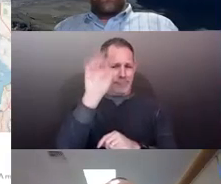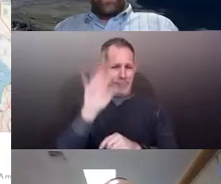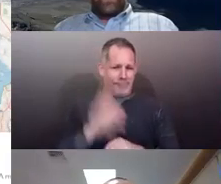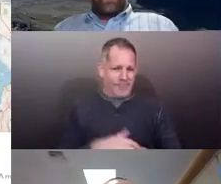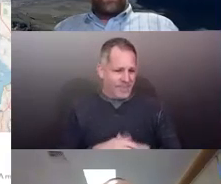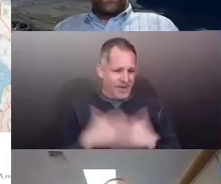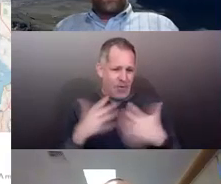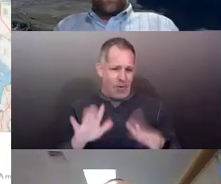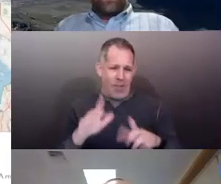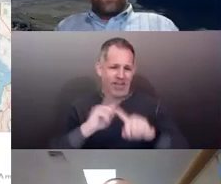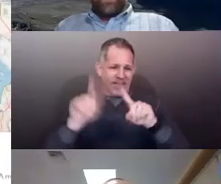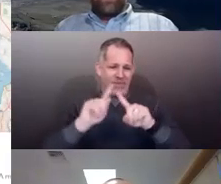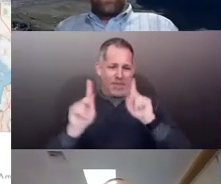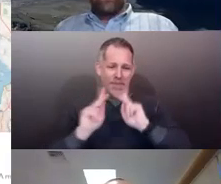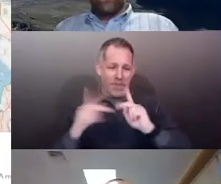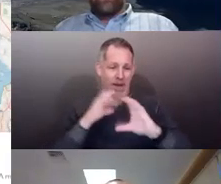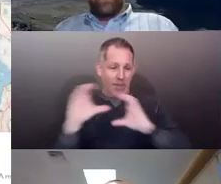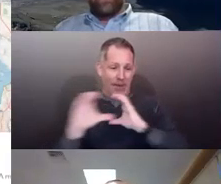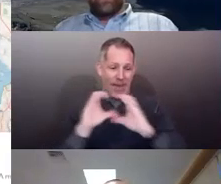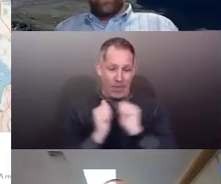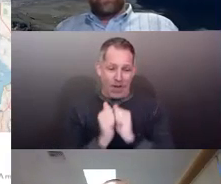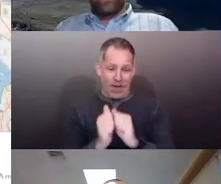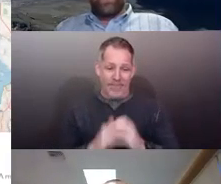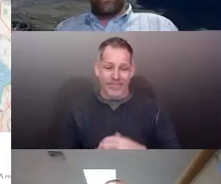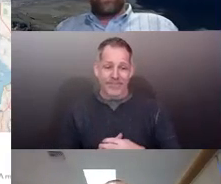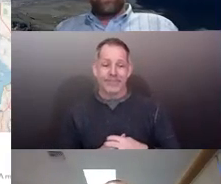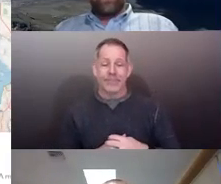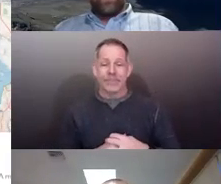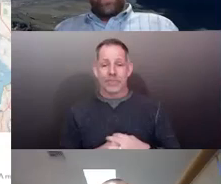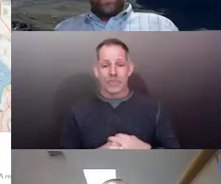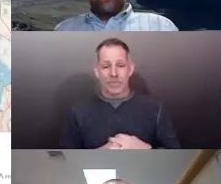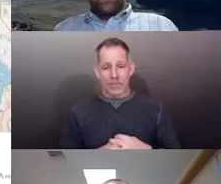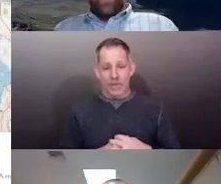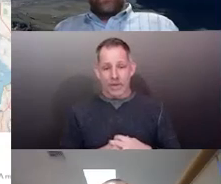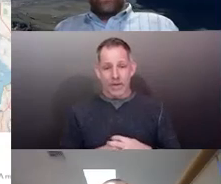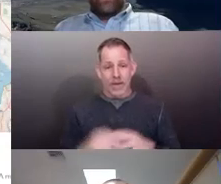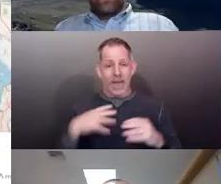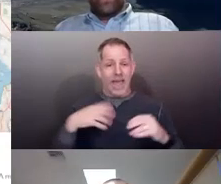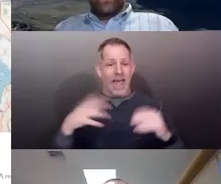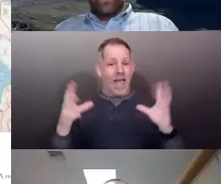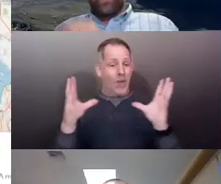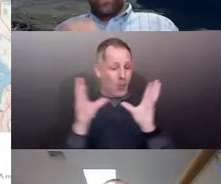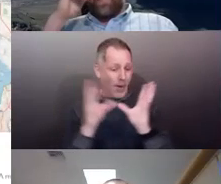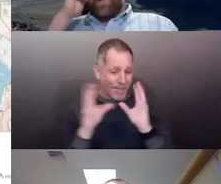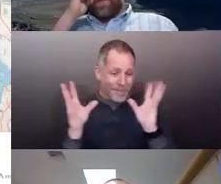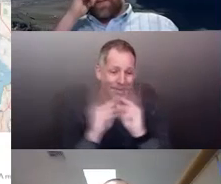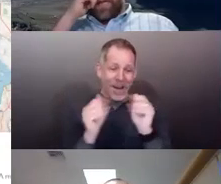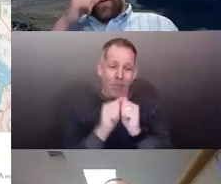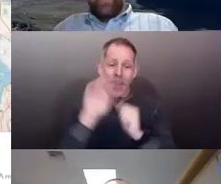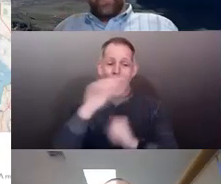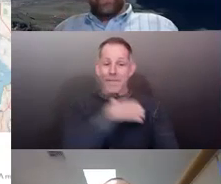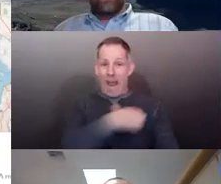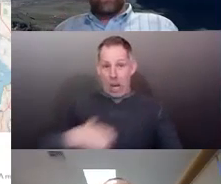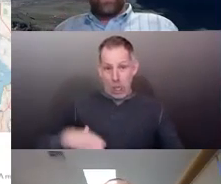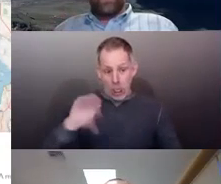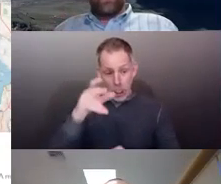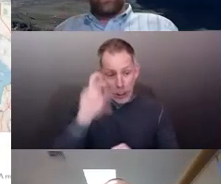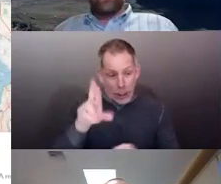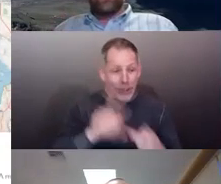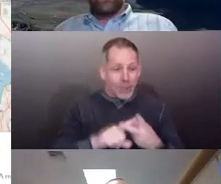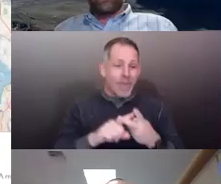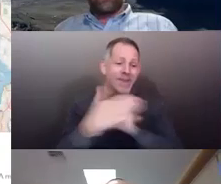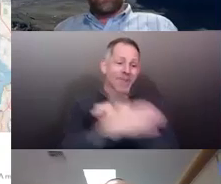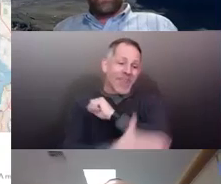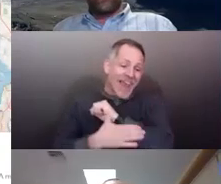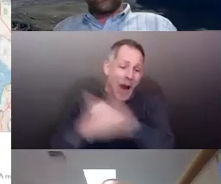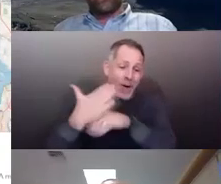with leadership within the county, with partners within the county. I meet twice weekly with my regional counterparts from King,